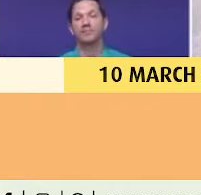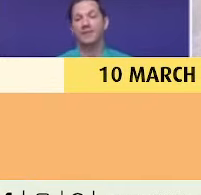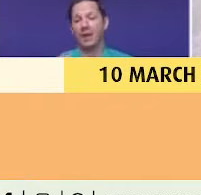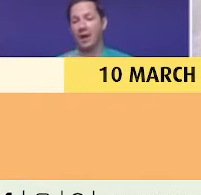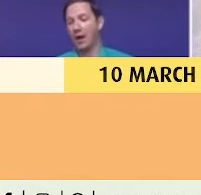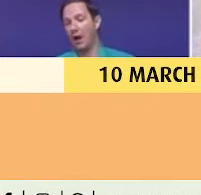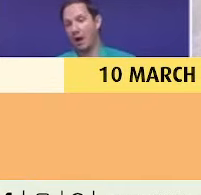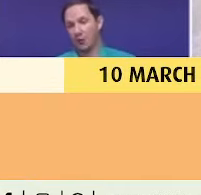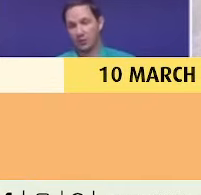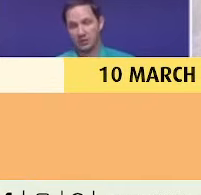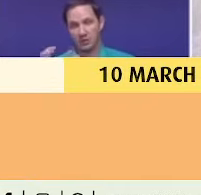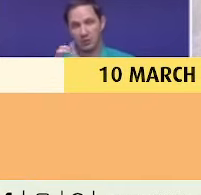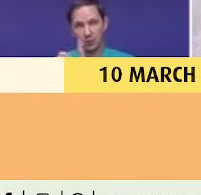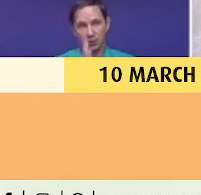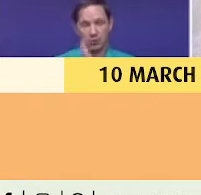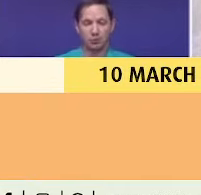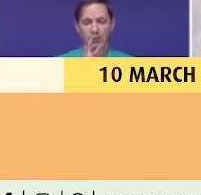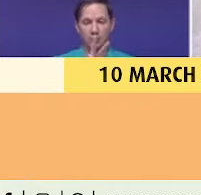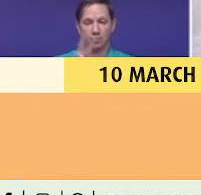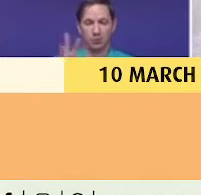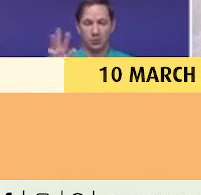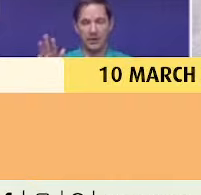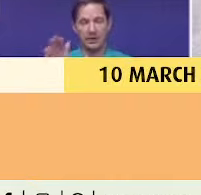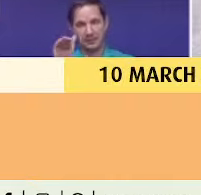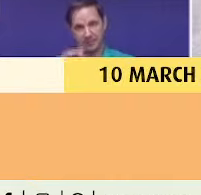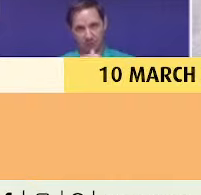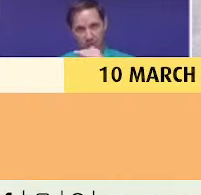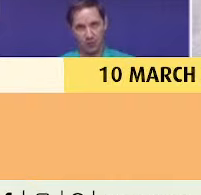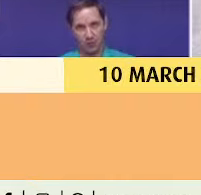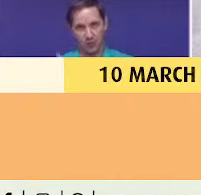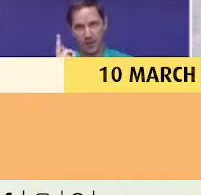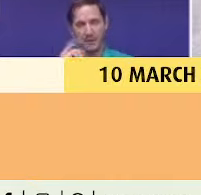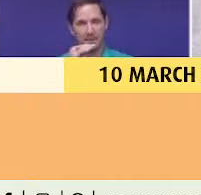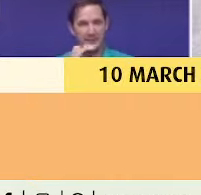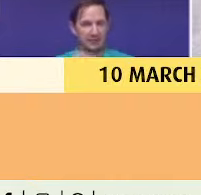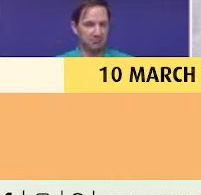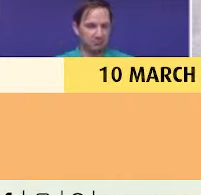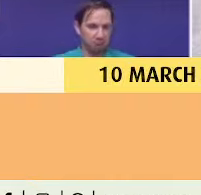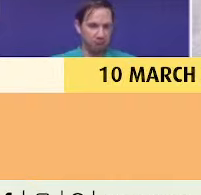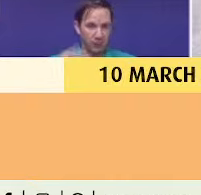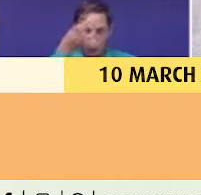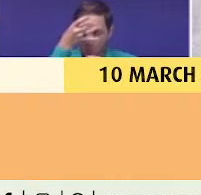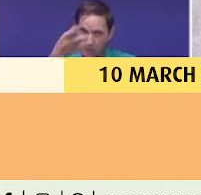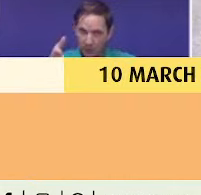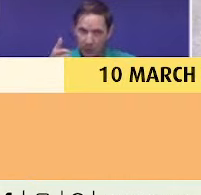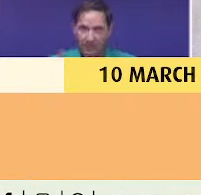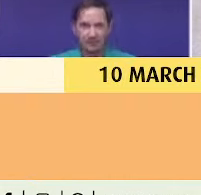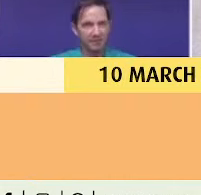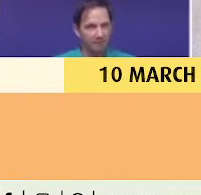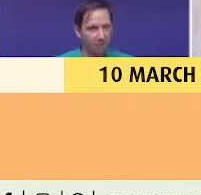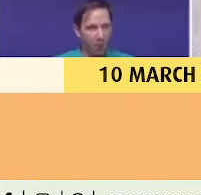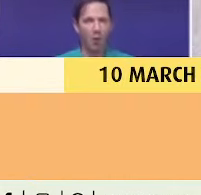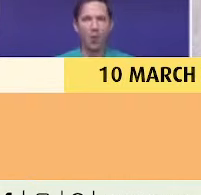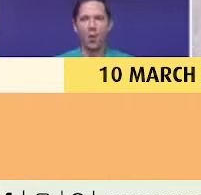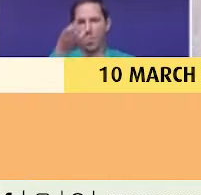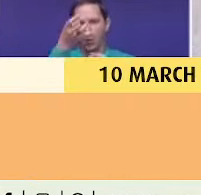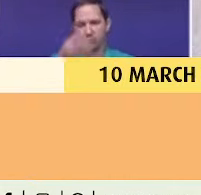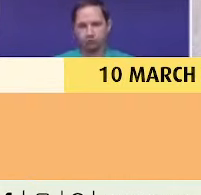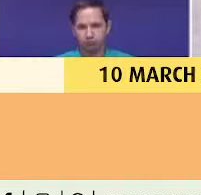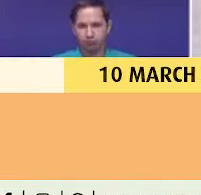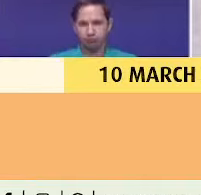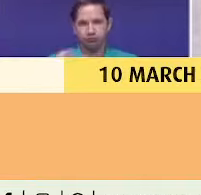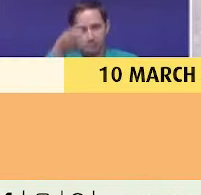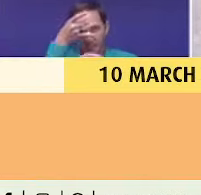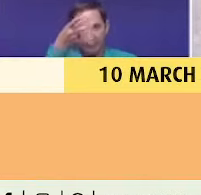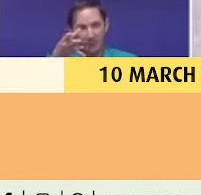Rule 229, Sub-Rule 1, there will be no notices of motions or motions